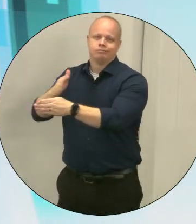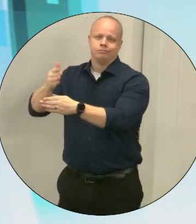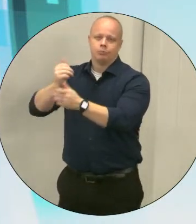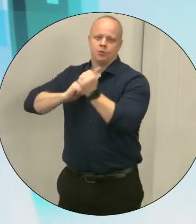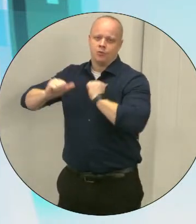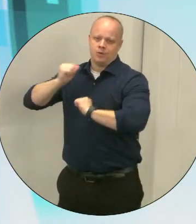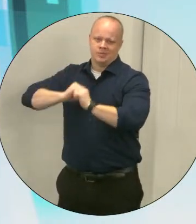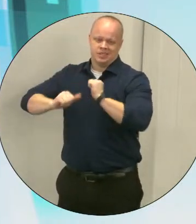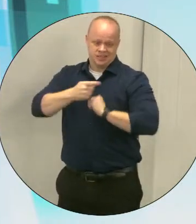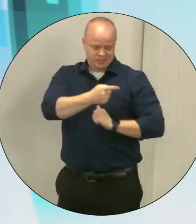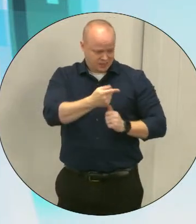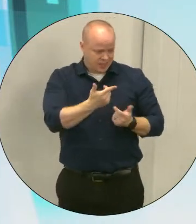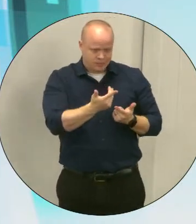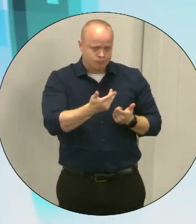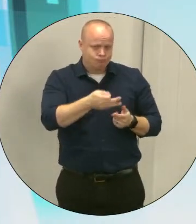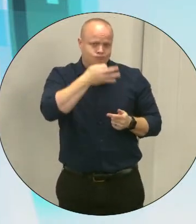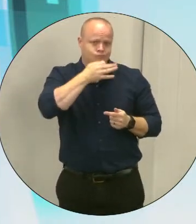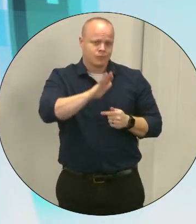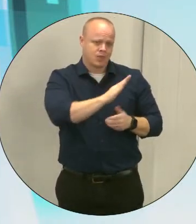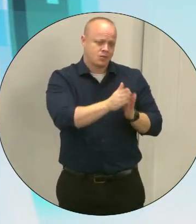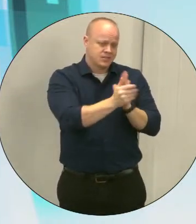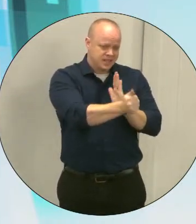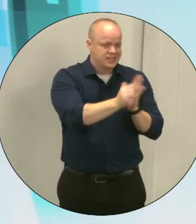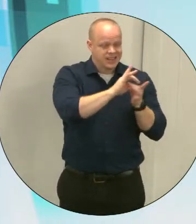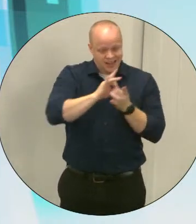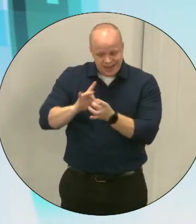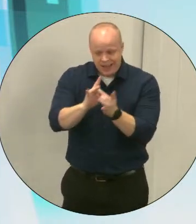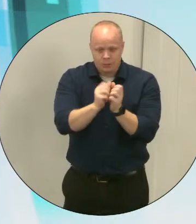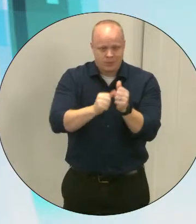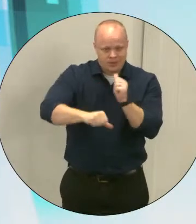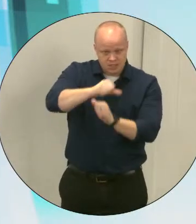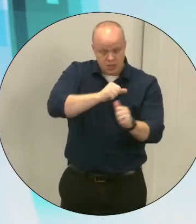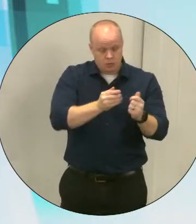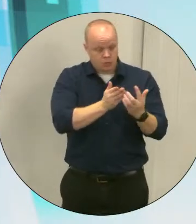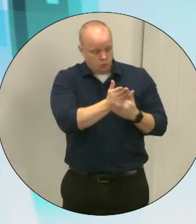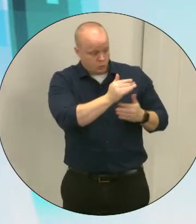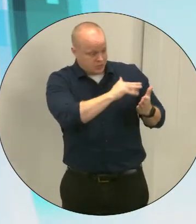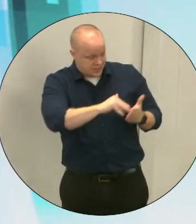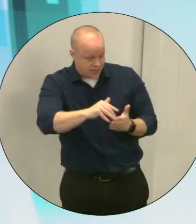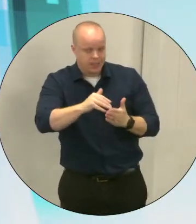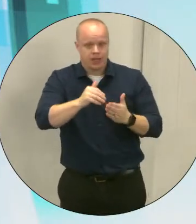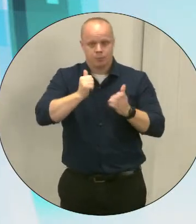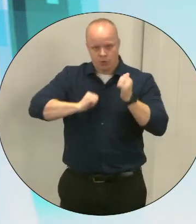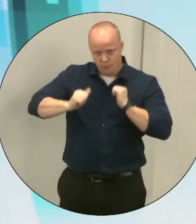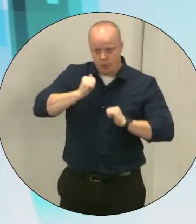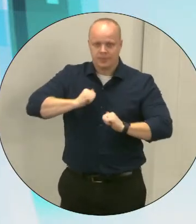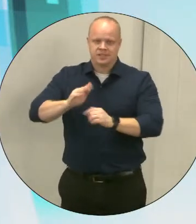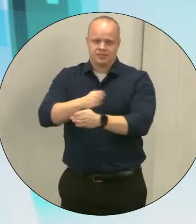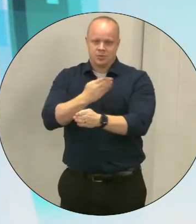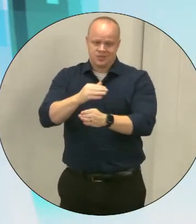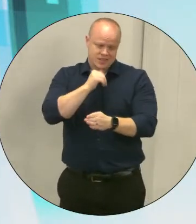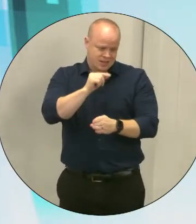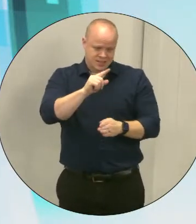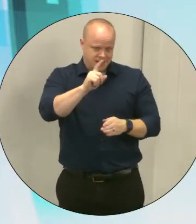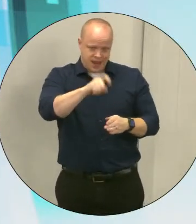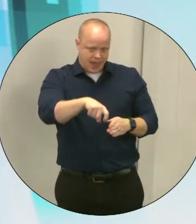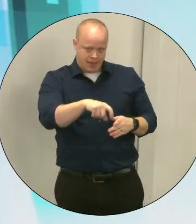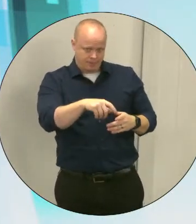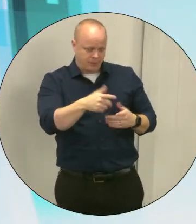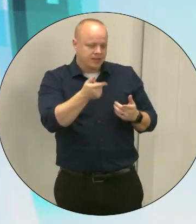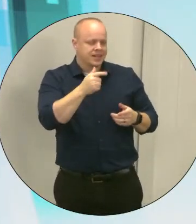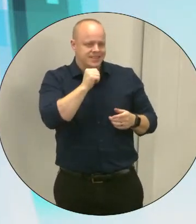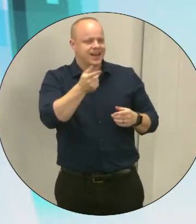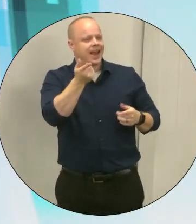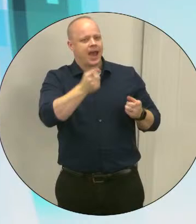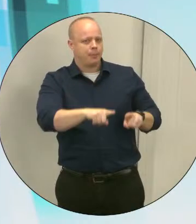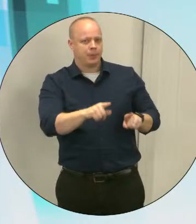finding their skills and forming connections with others through the study and performance of music. This doesn't happen in a vacuum. This requires a highly